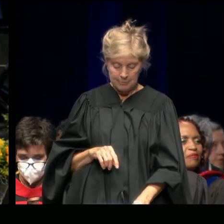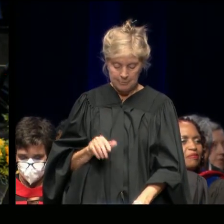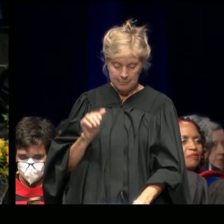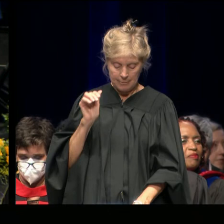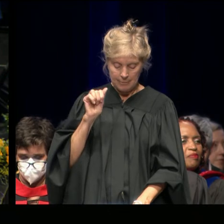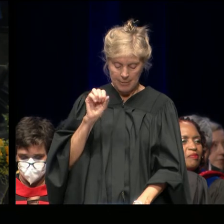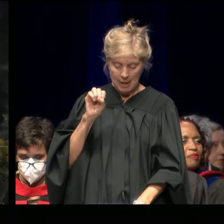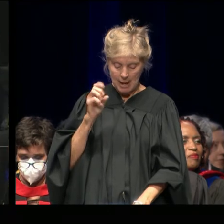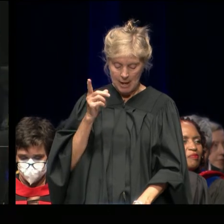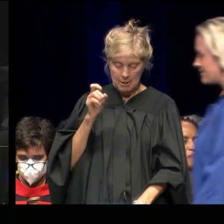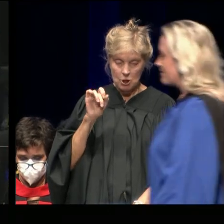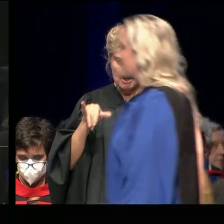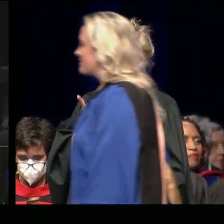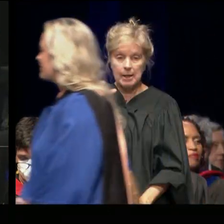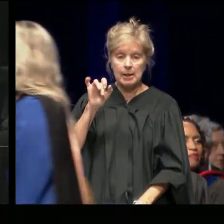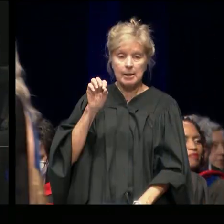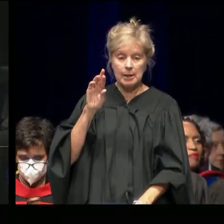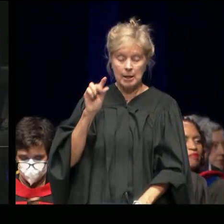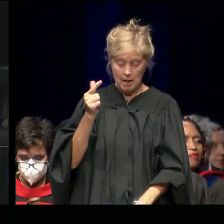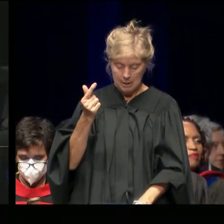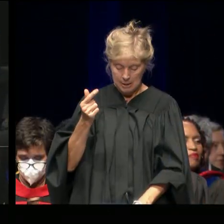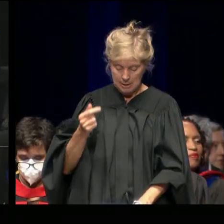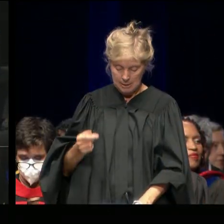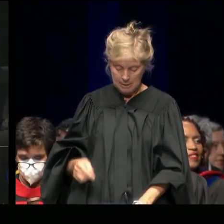Ashley Young.